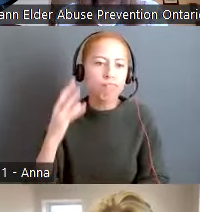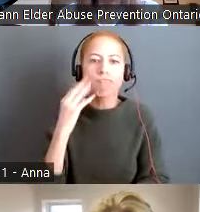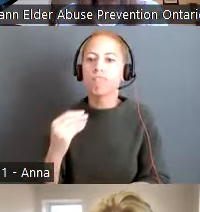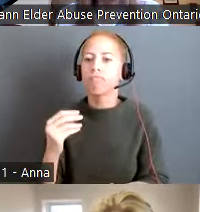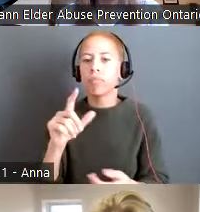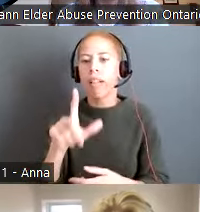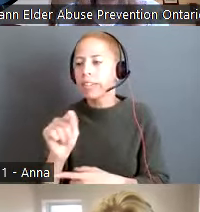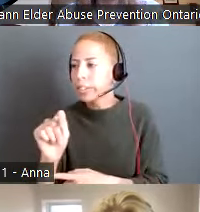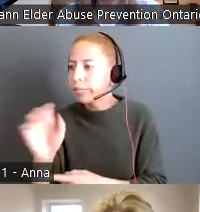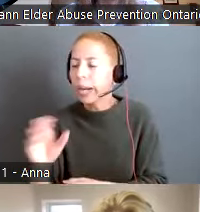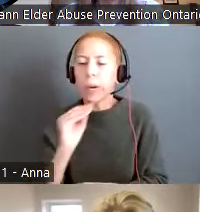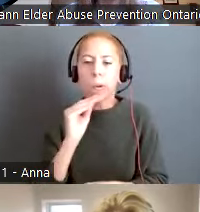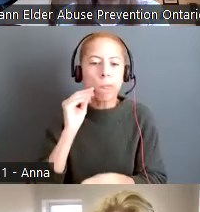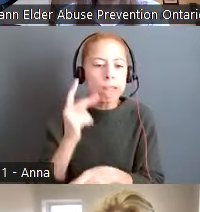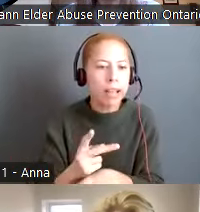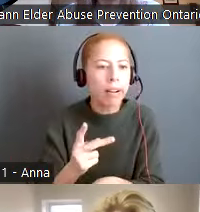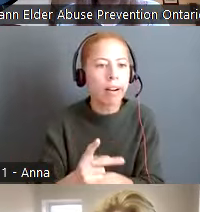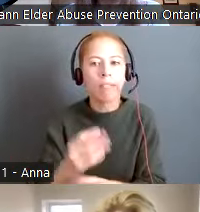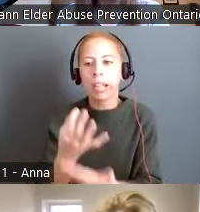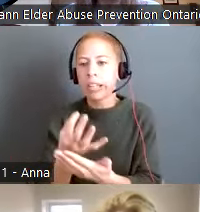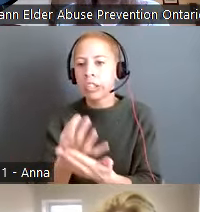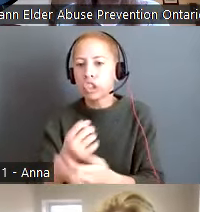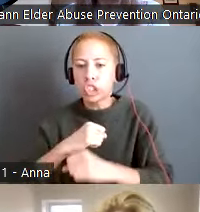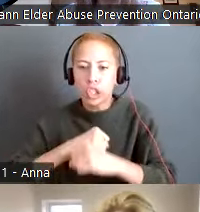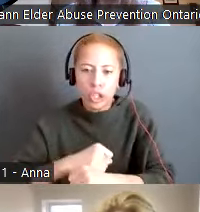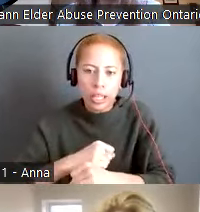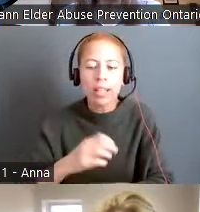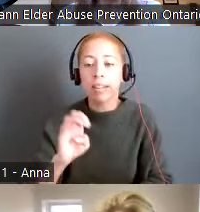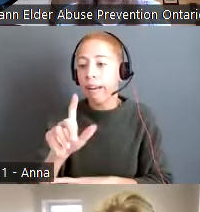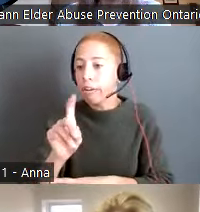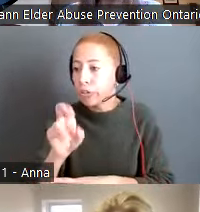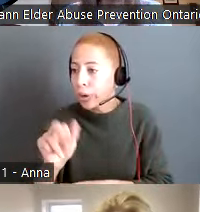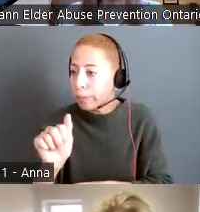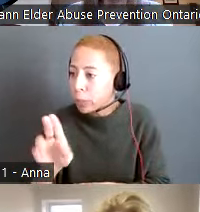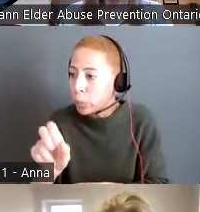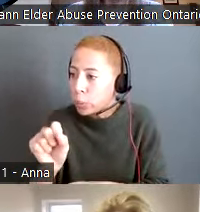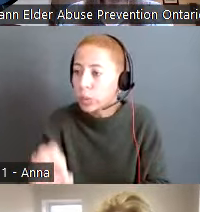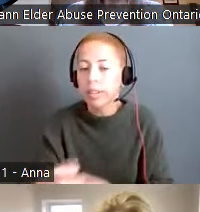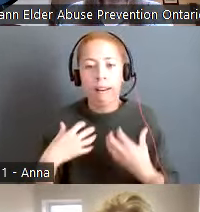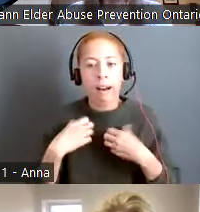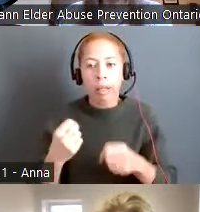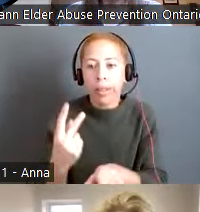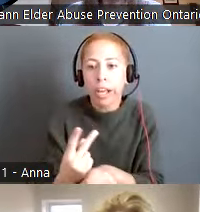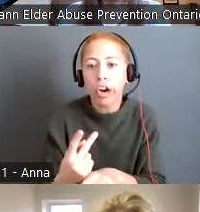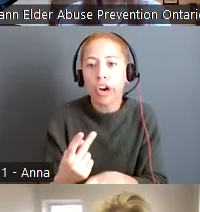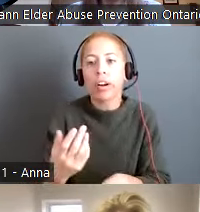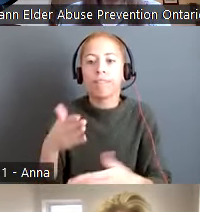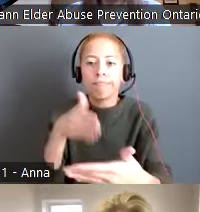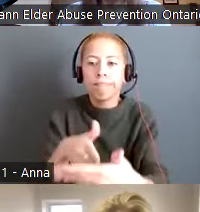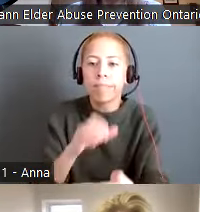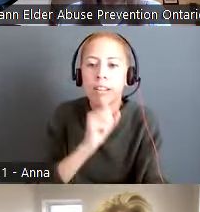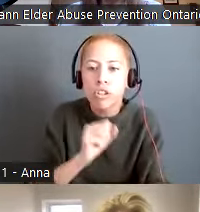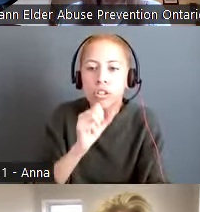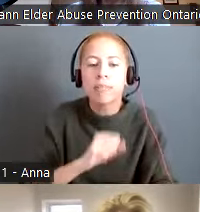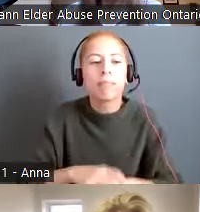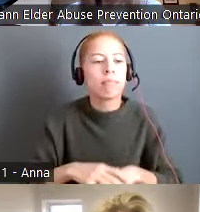and home care, financial security, elder abuse, obviously, healthcare, ageism, and she's worked with many